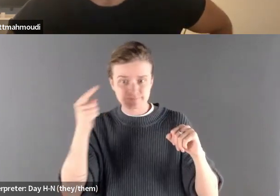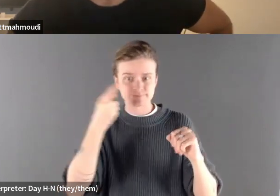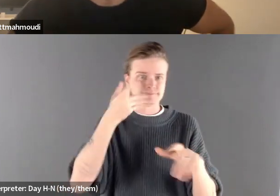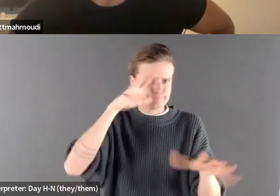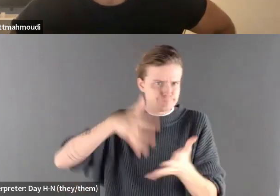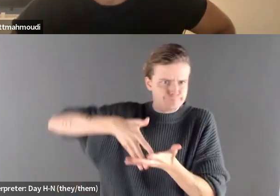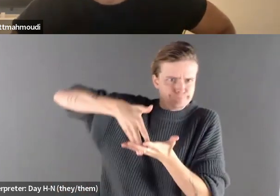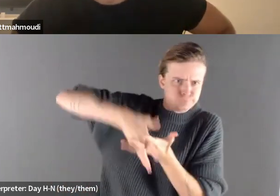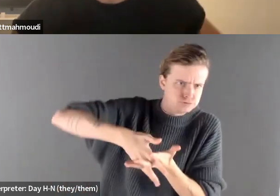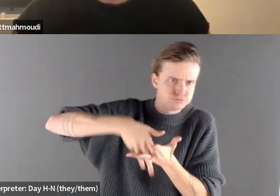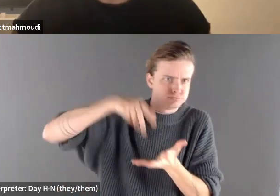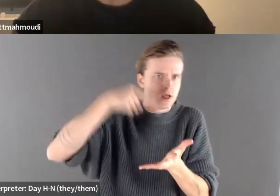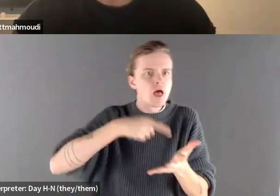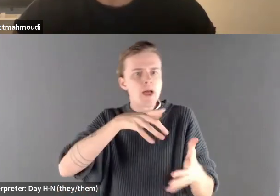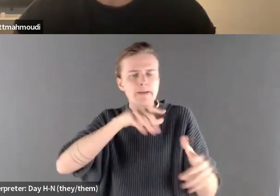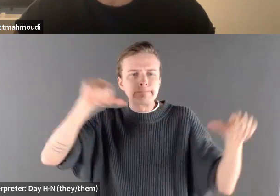around that.